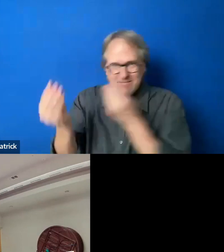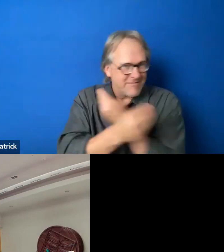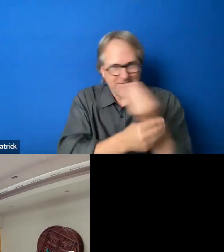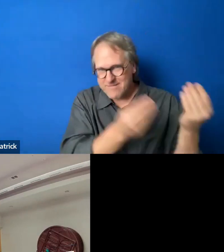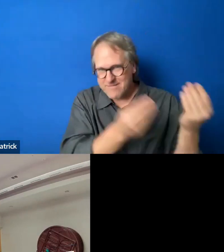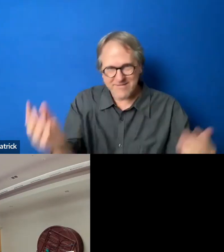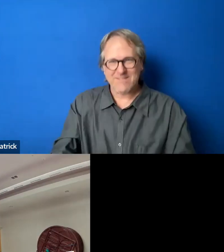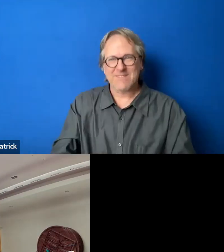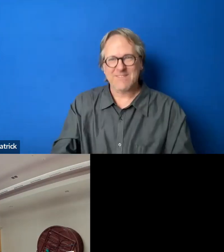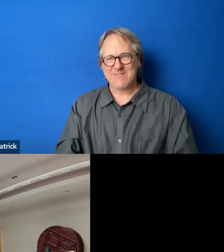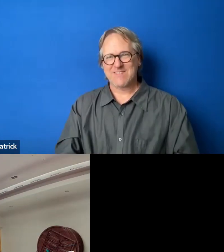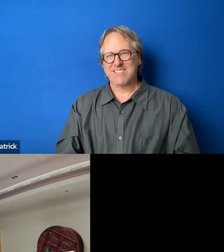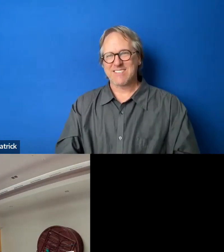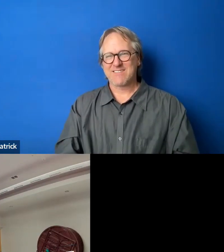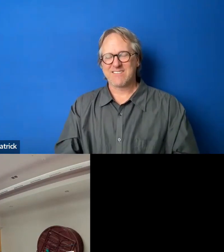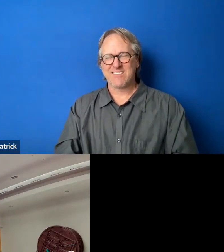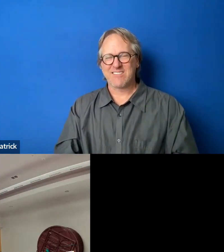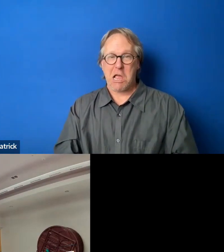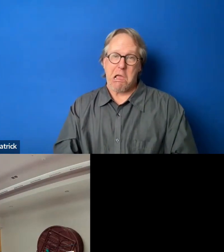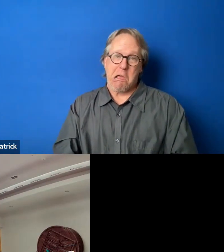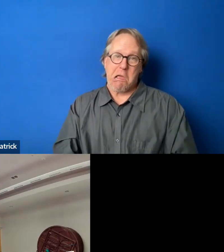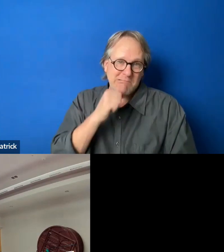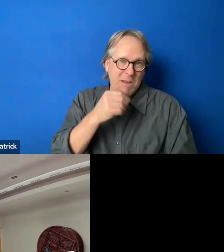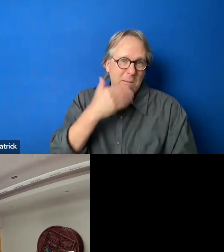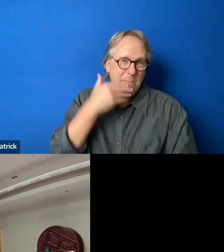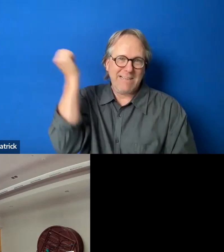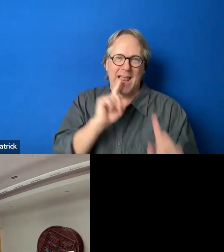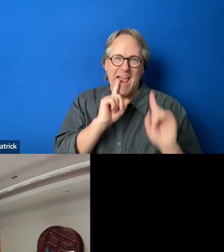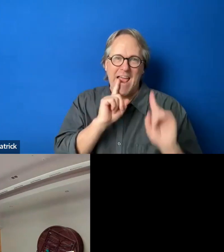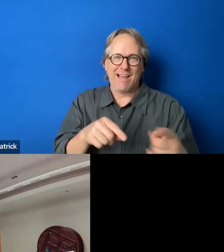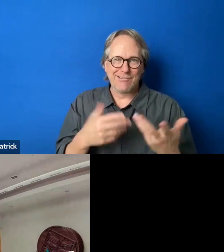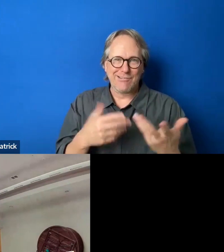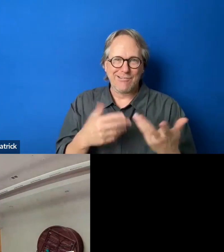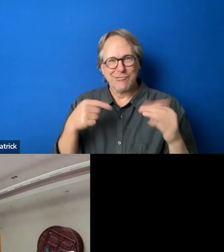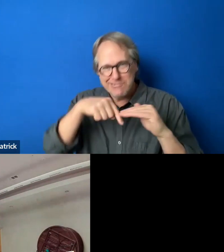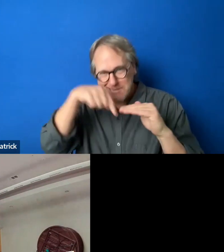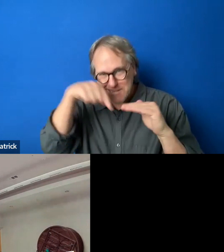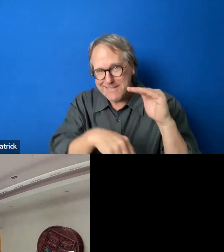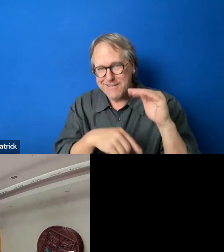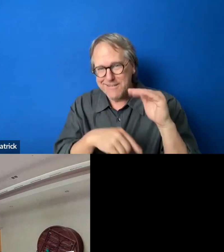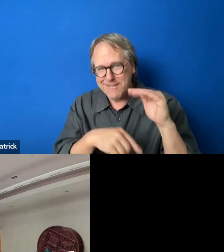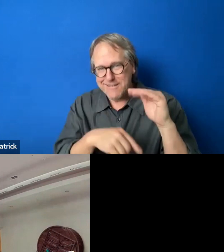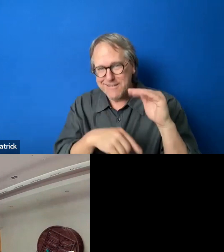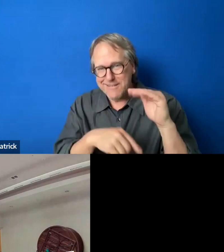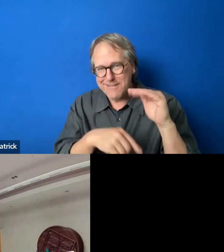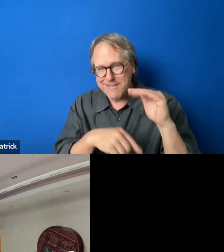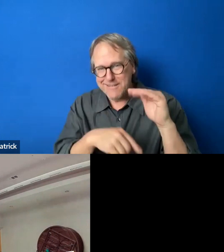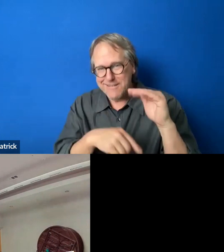it's not a very sophisticated answer, but it's what I got. Hey, you've done.